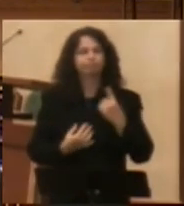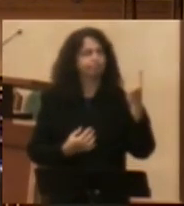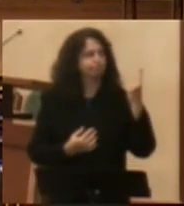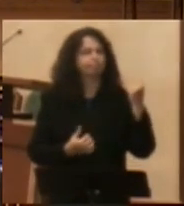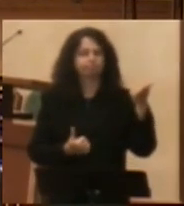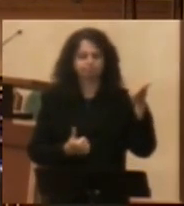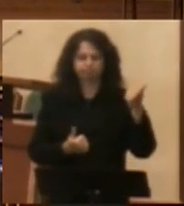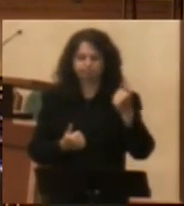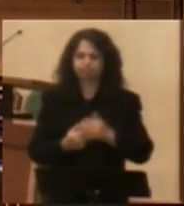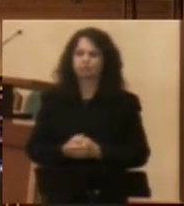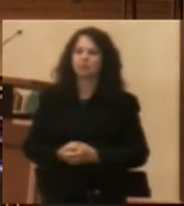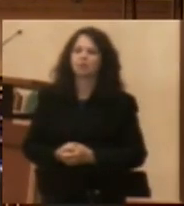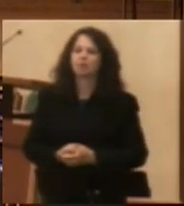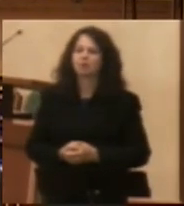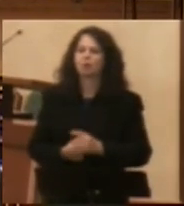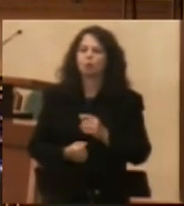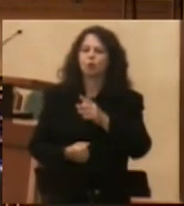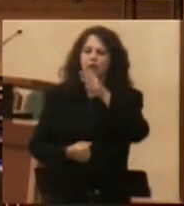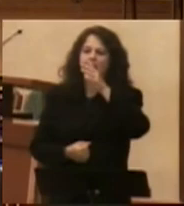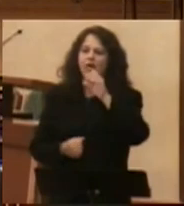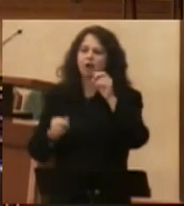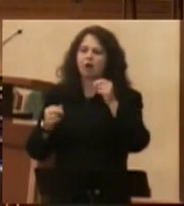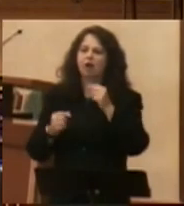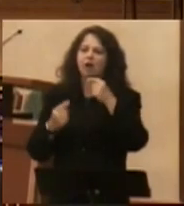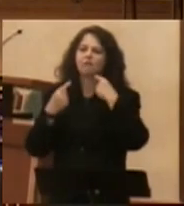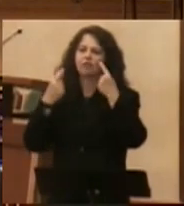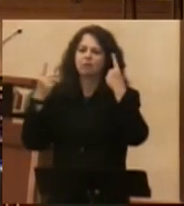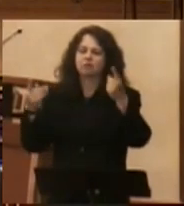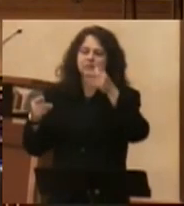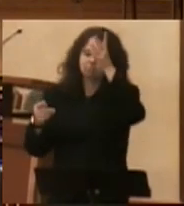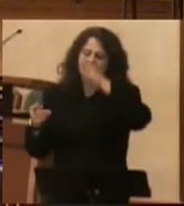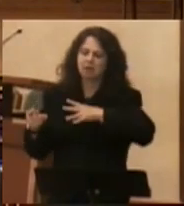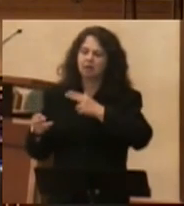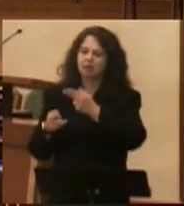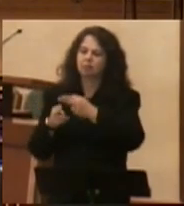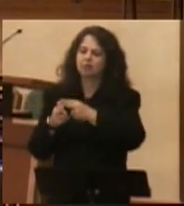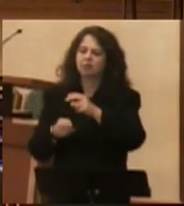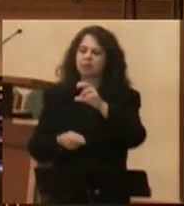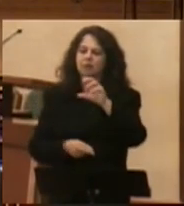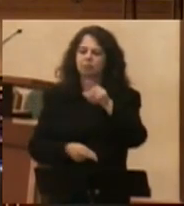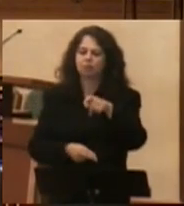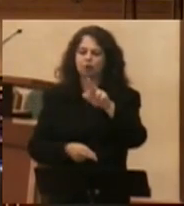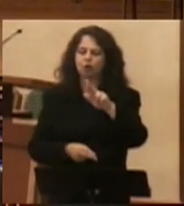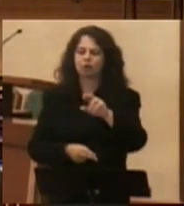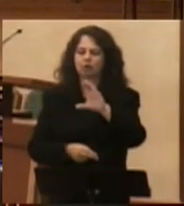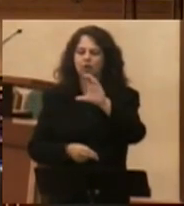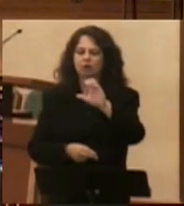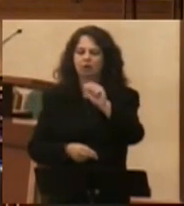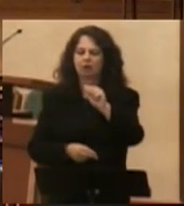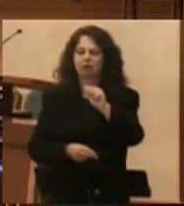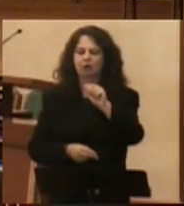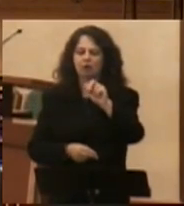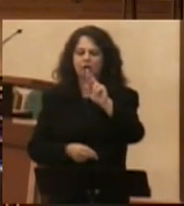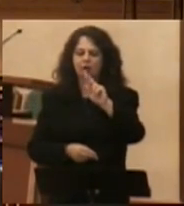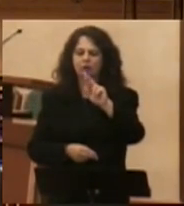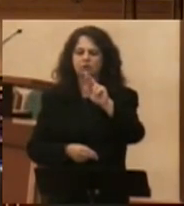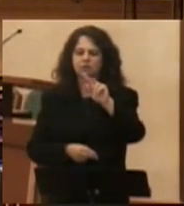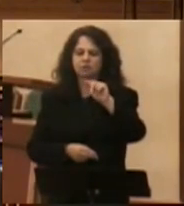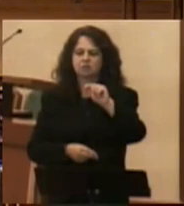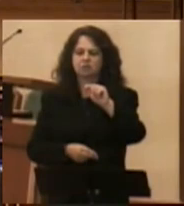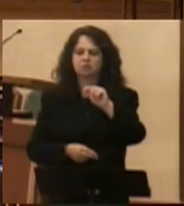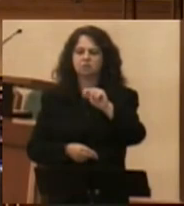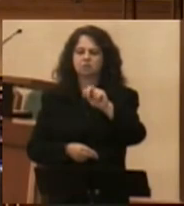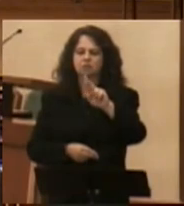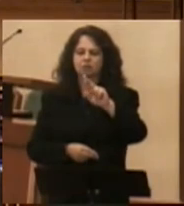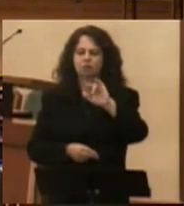evangelist years ago named Peter Cartwright. The President of the United States, Andrew Jackson,